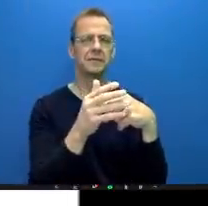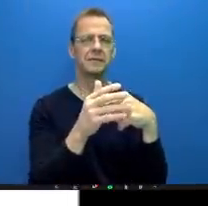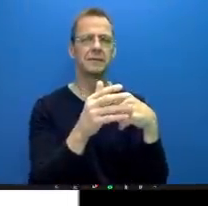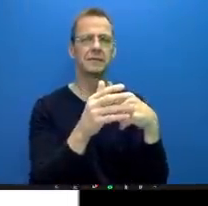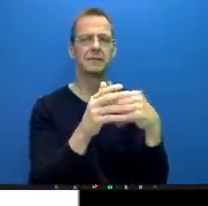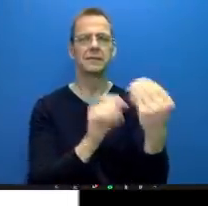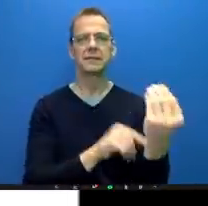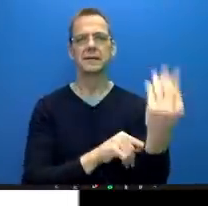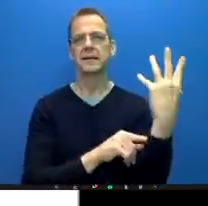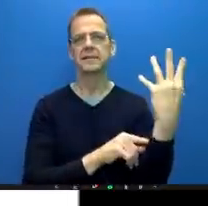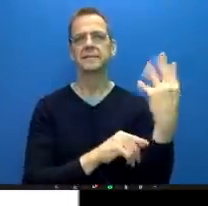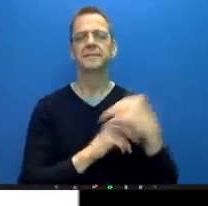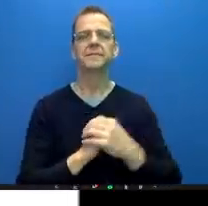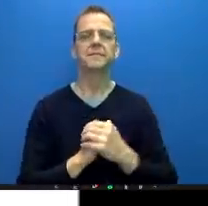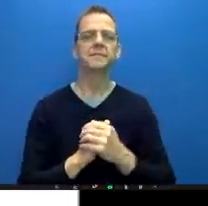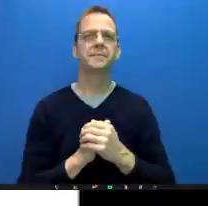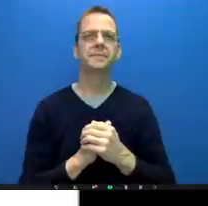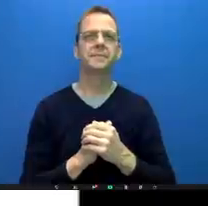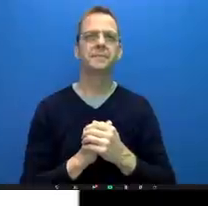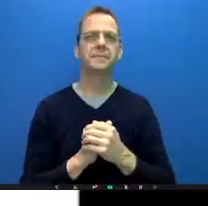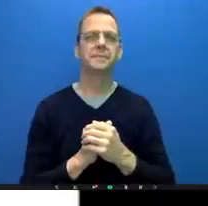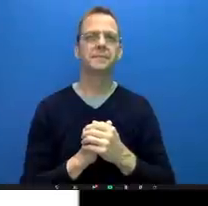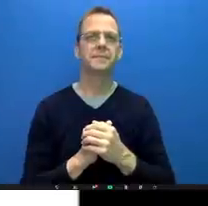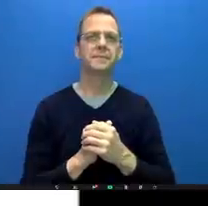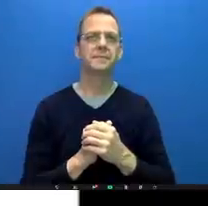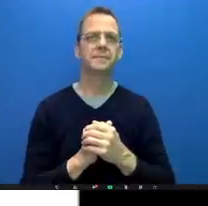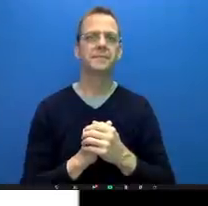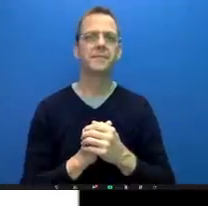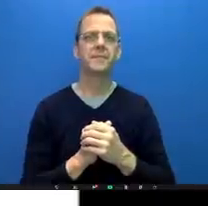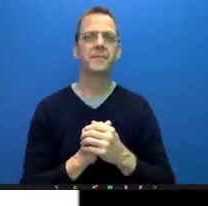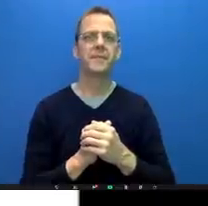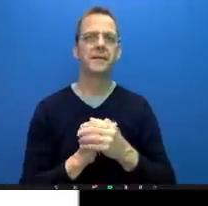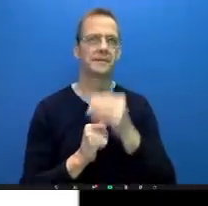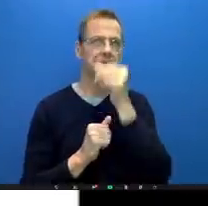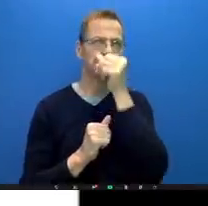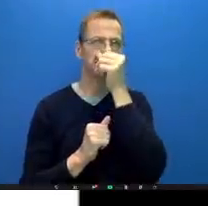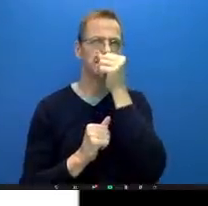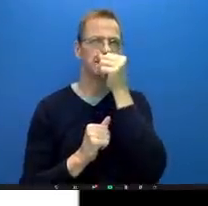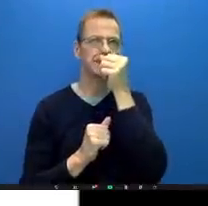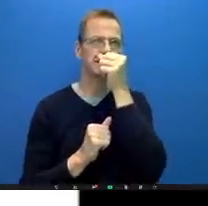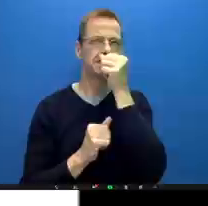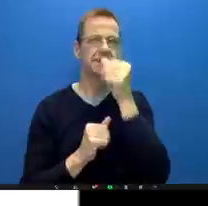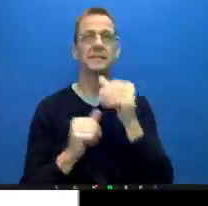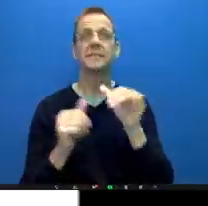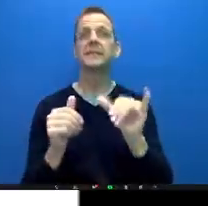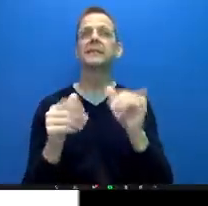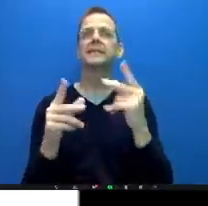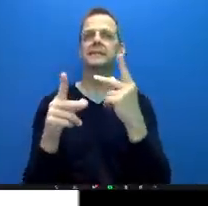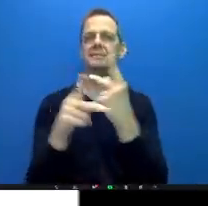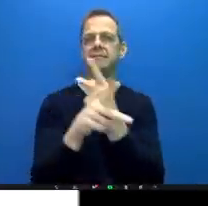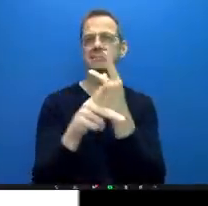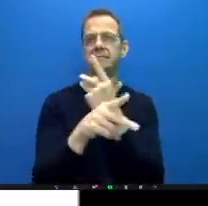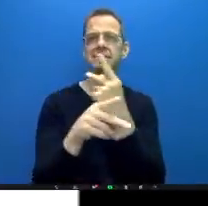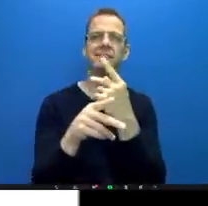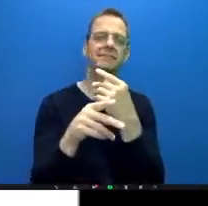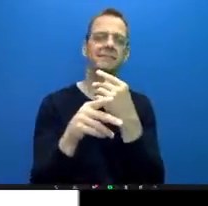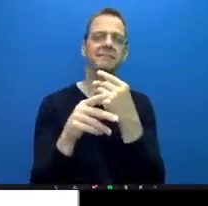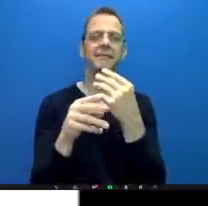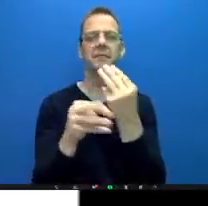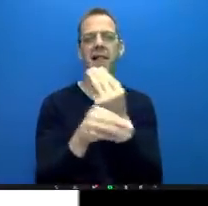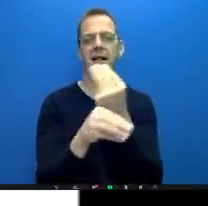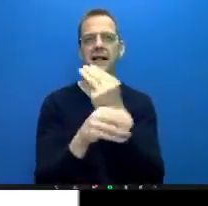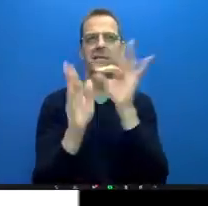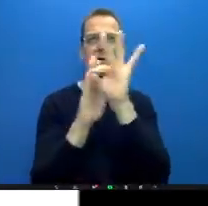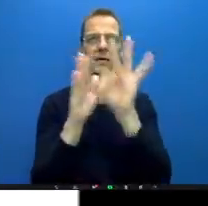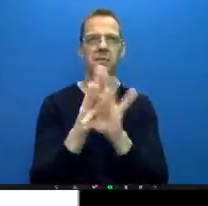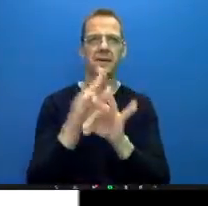So that is a calculation done by a person from Twitter who